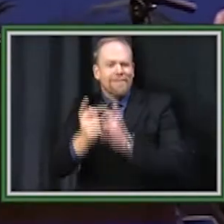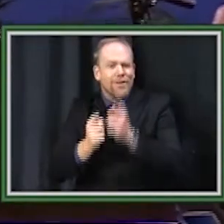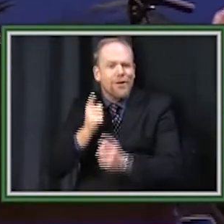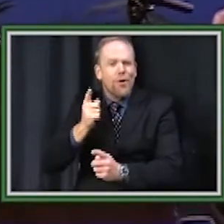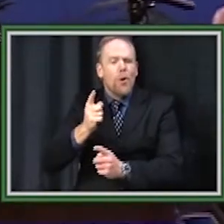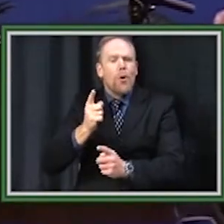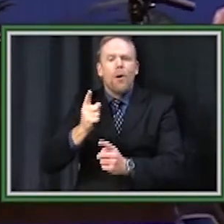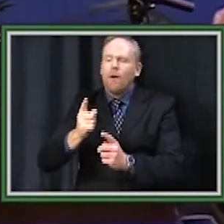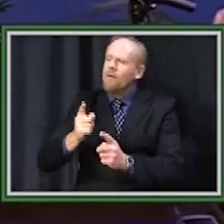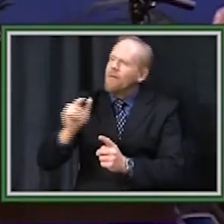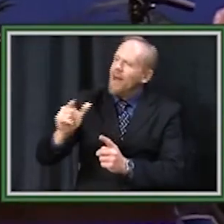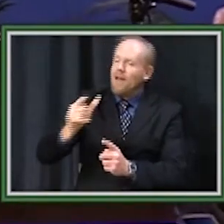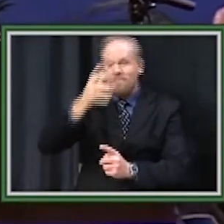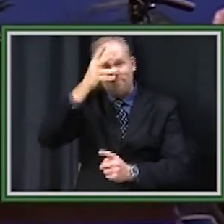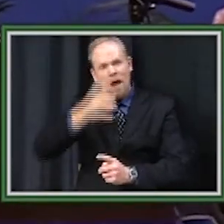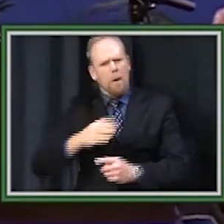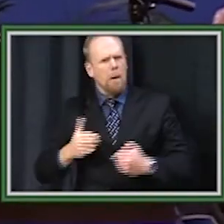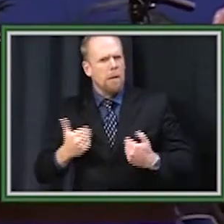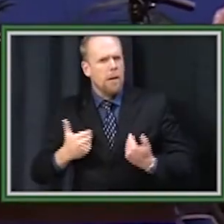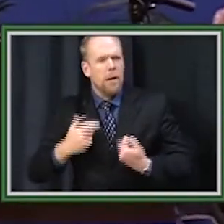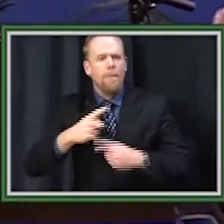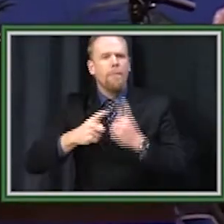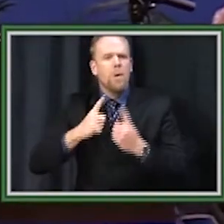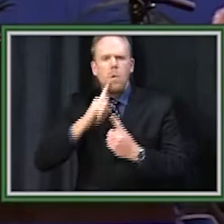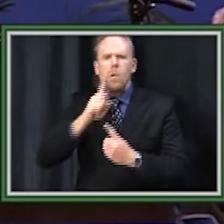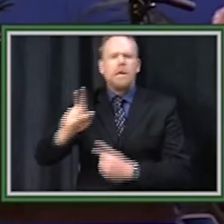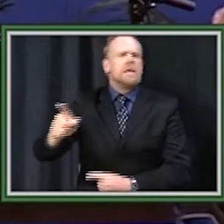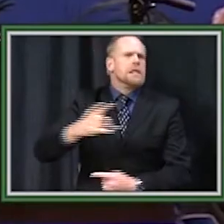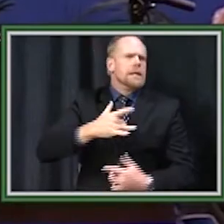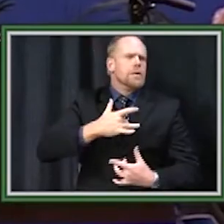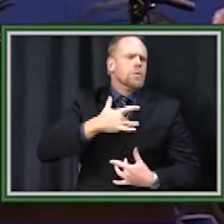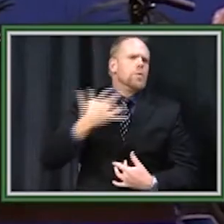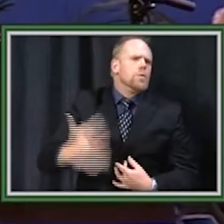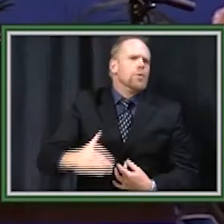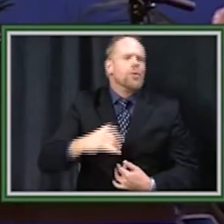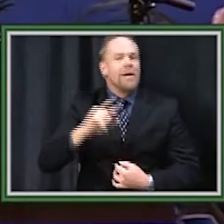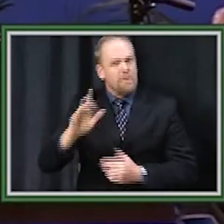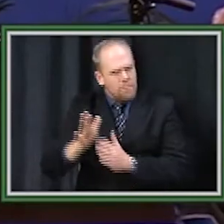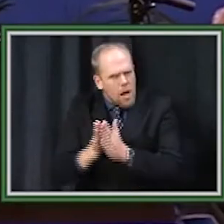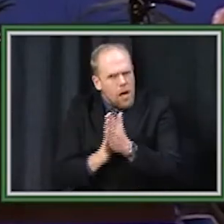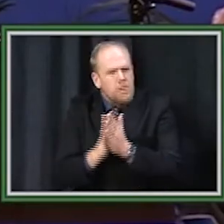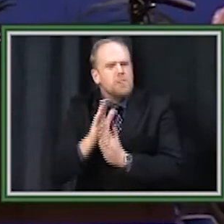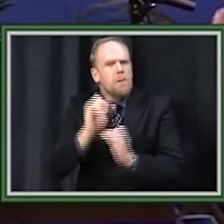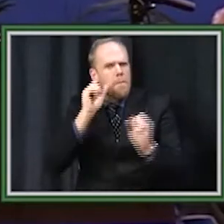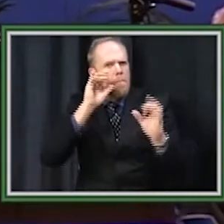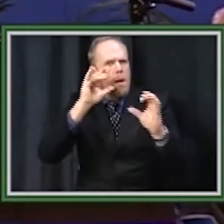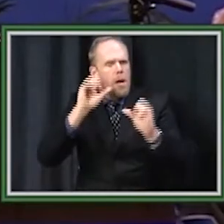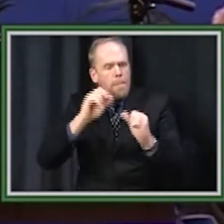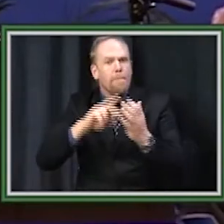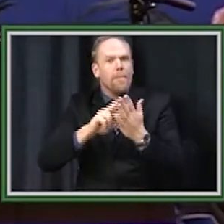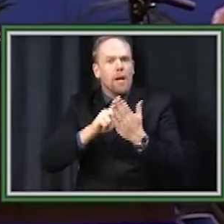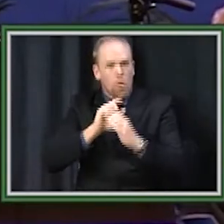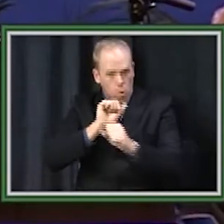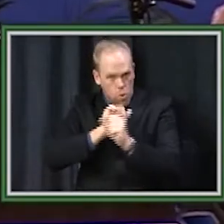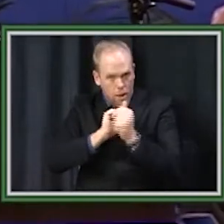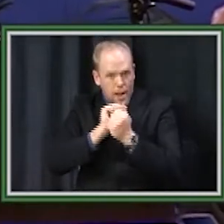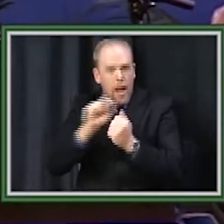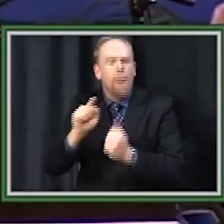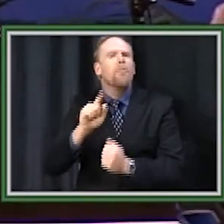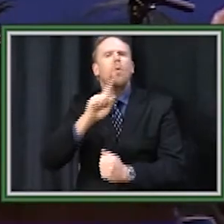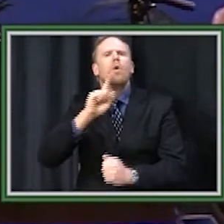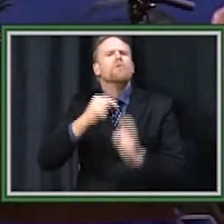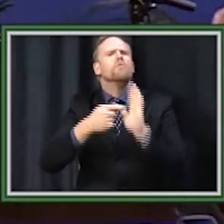I ever met. But to go along with Farhad's immense sense of compassion was an incredible work ethic. Going to school